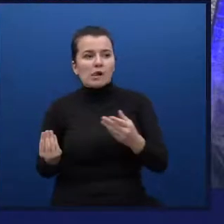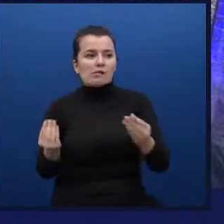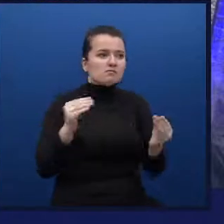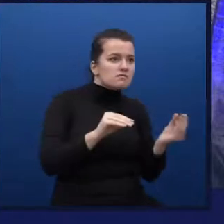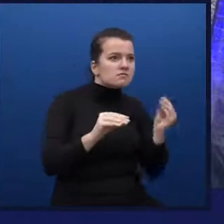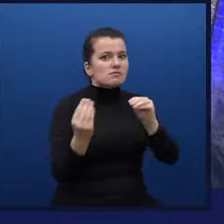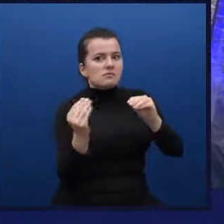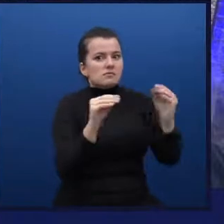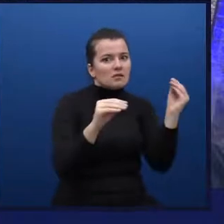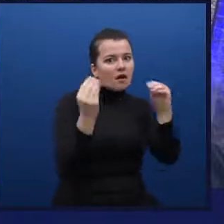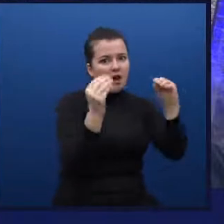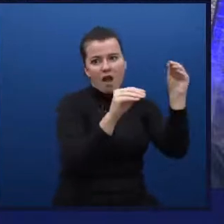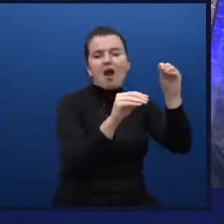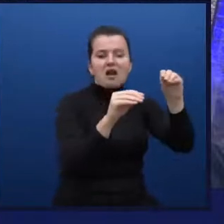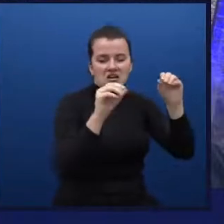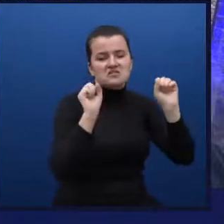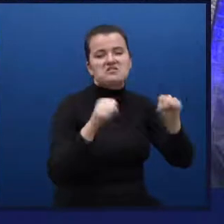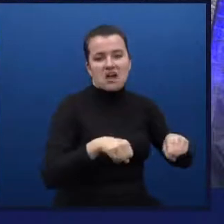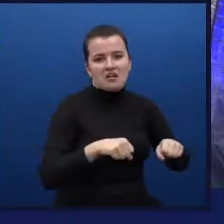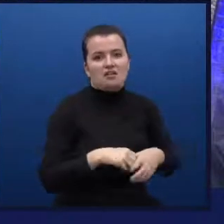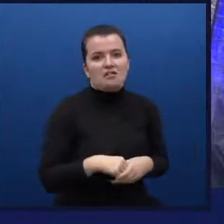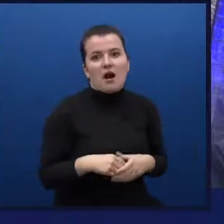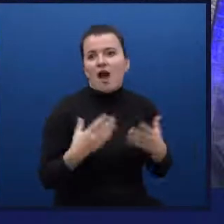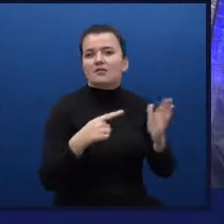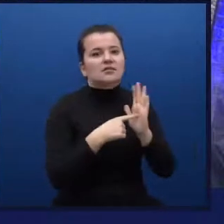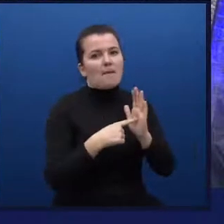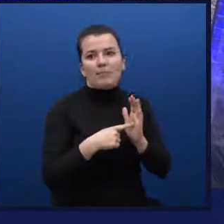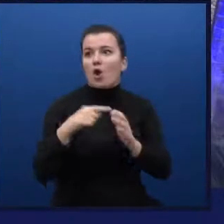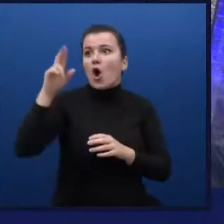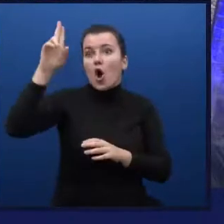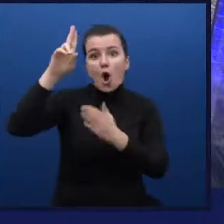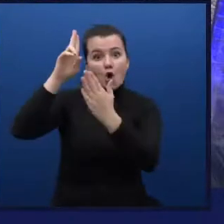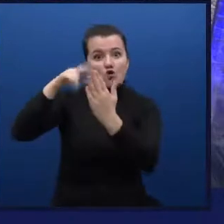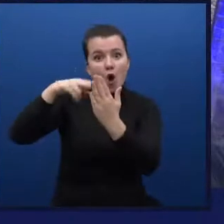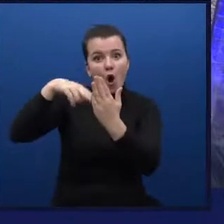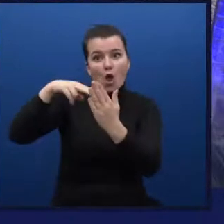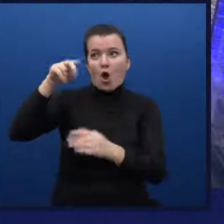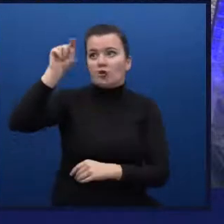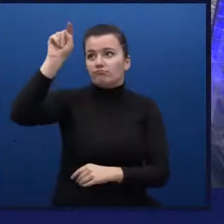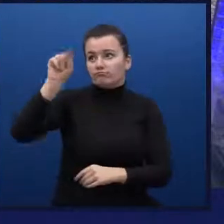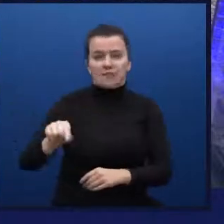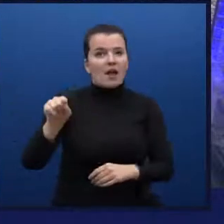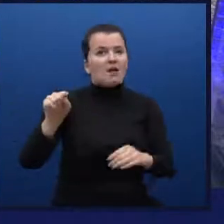in the Unity example, you could just drag and drop colors onto individual walls. So for example,